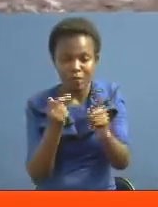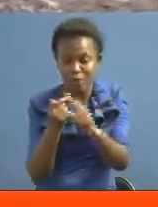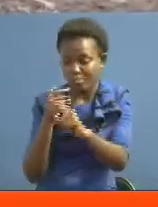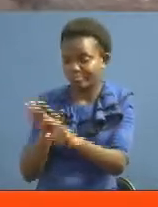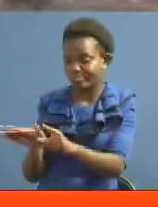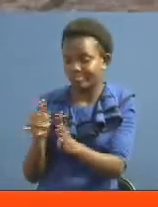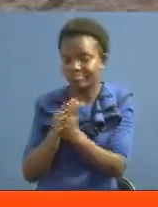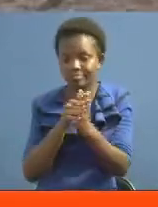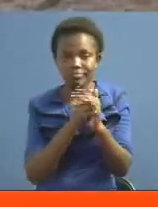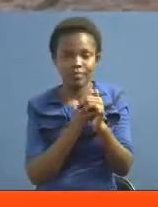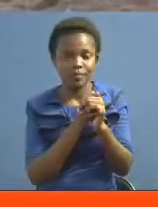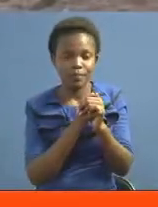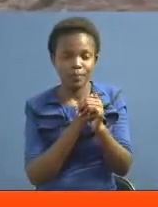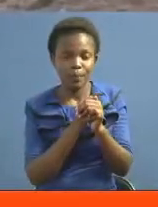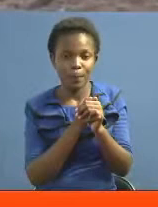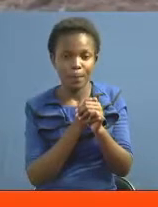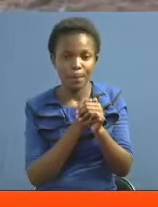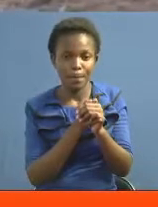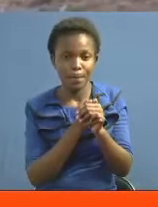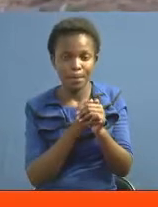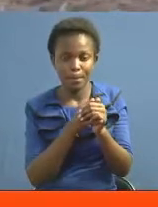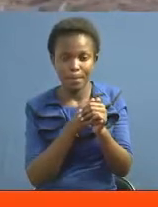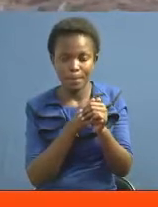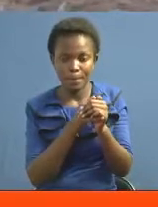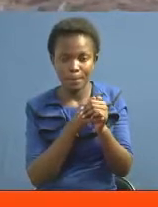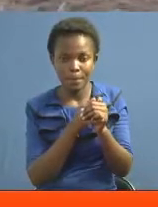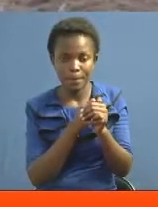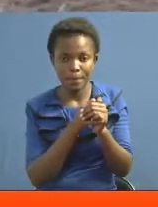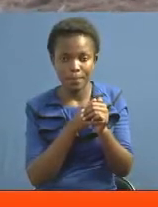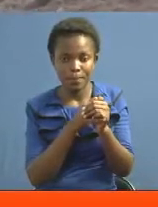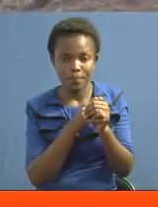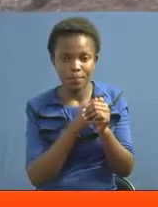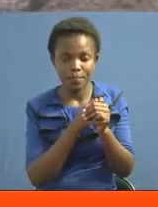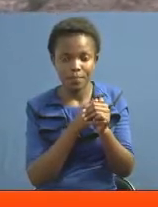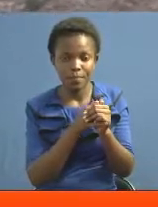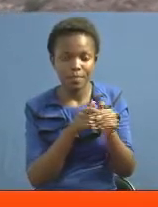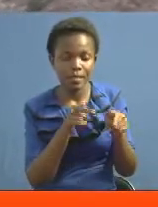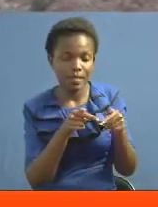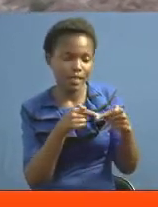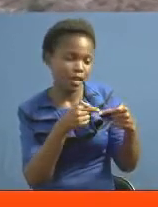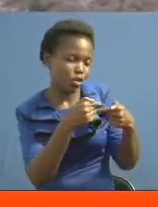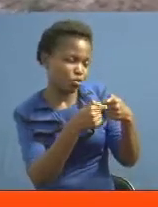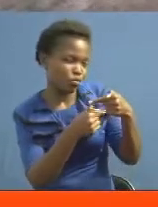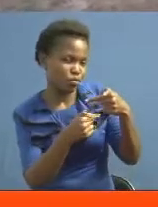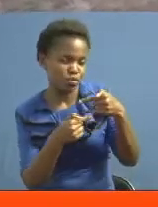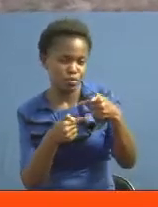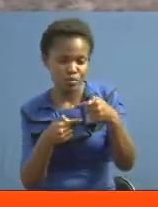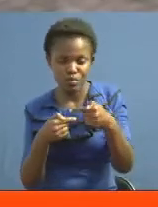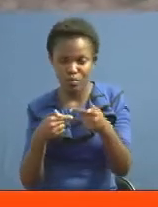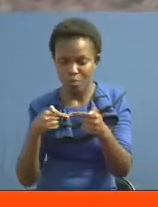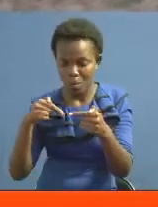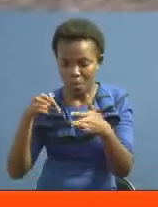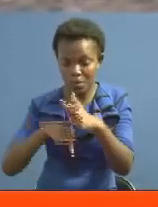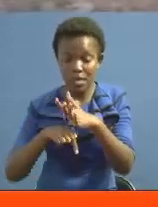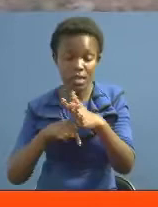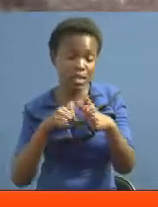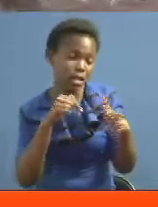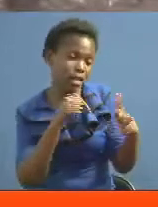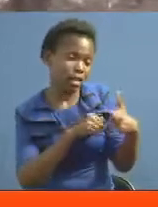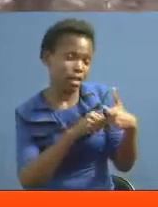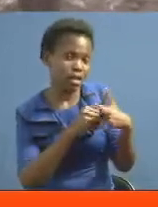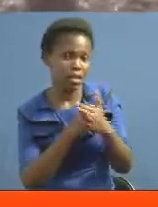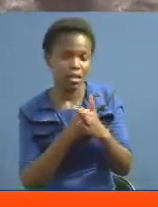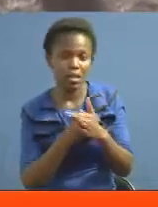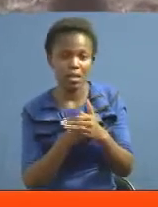area. And as armed police watched from a distance, they went ahead to till and plant while vowing that they will